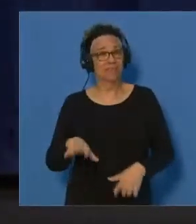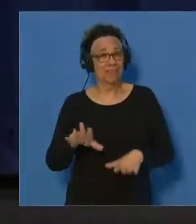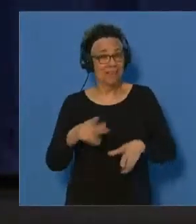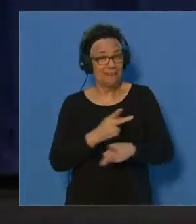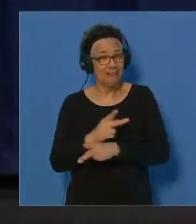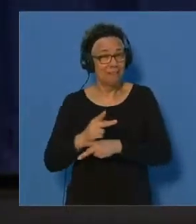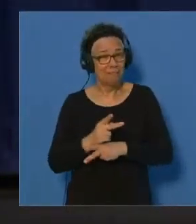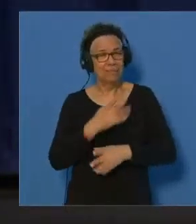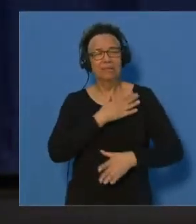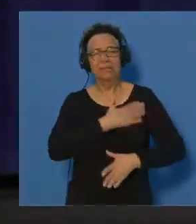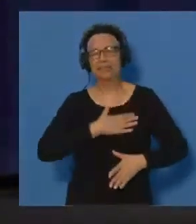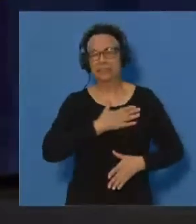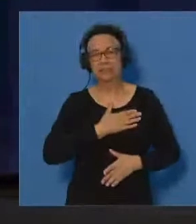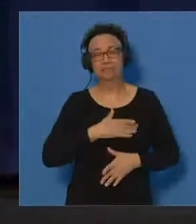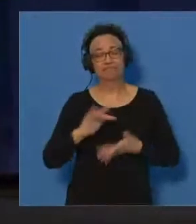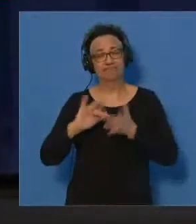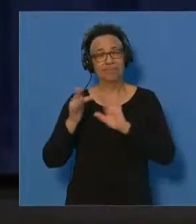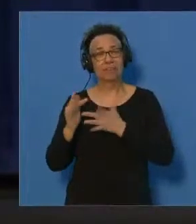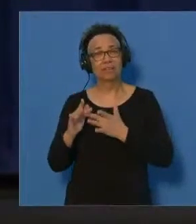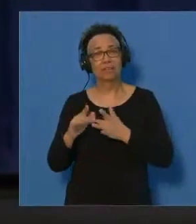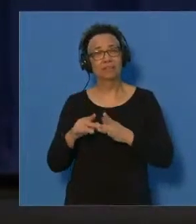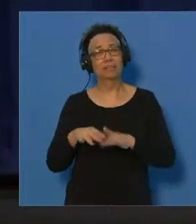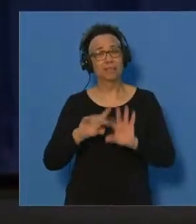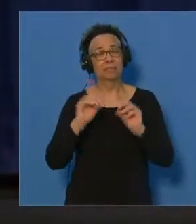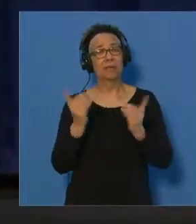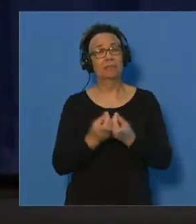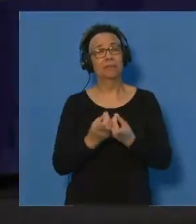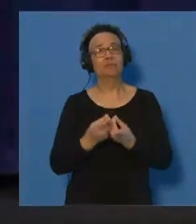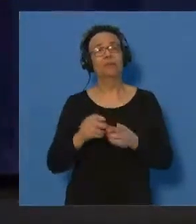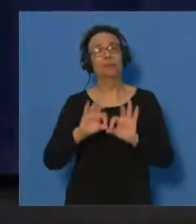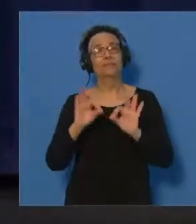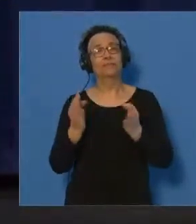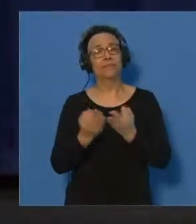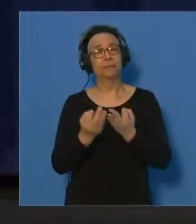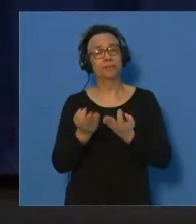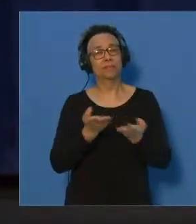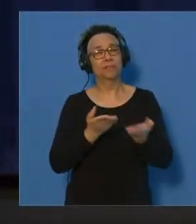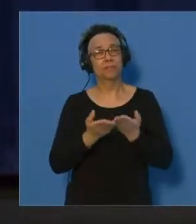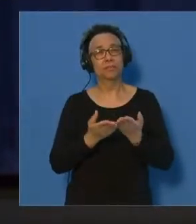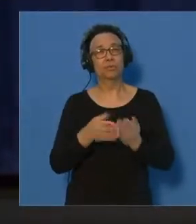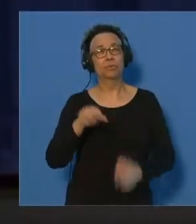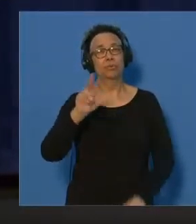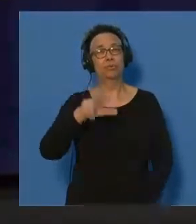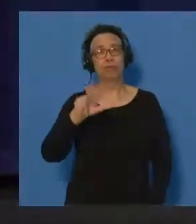the Department of Child and Family Services on-call social worker on